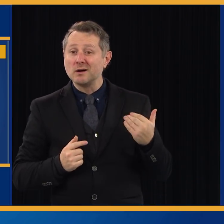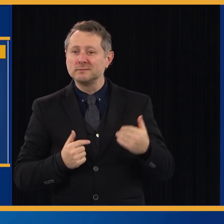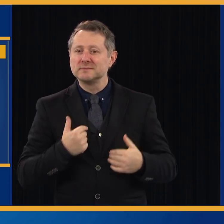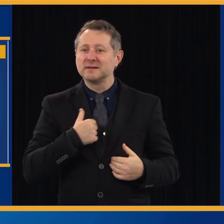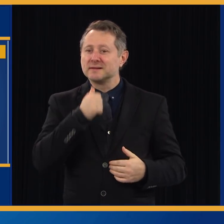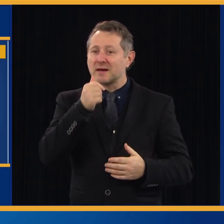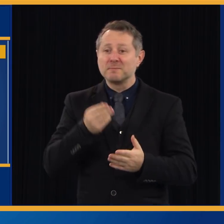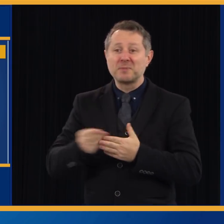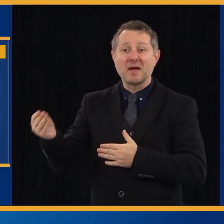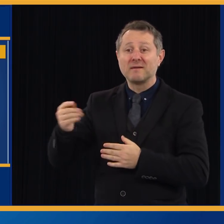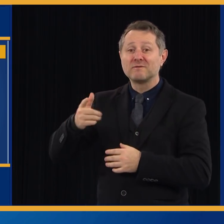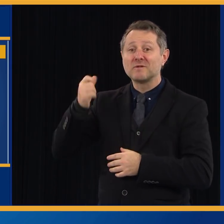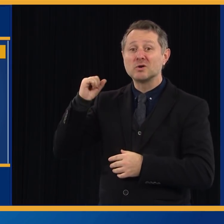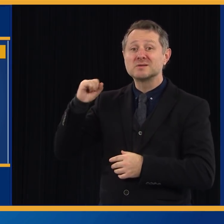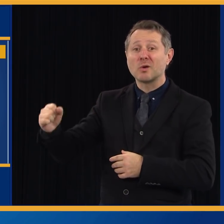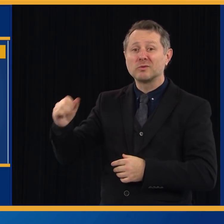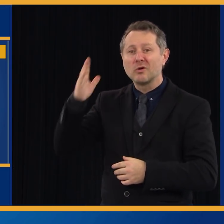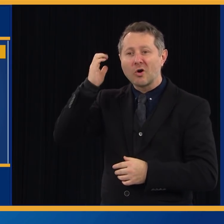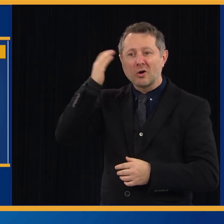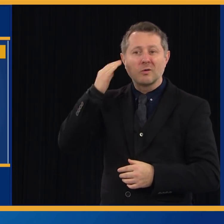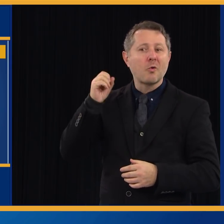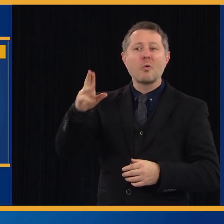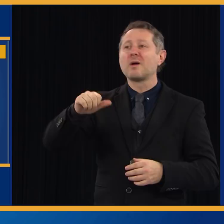from Korea? Why didn't from China?